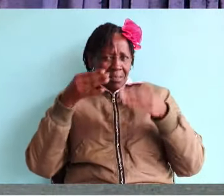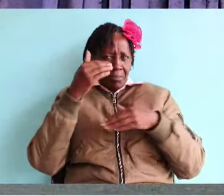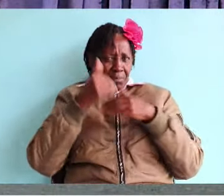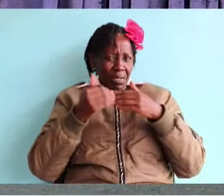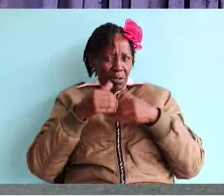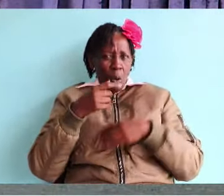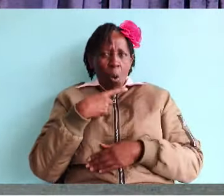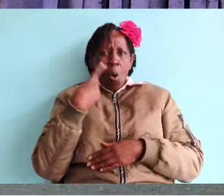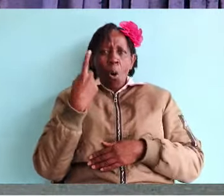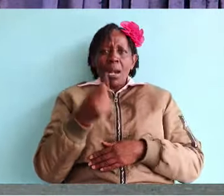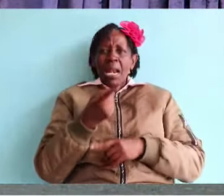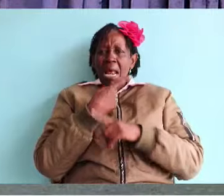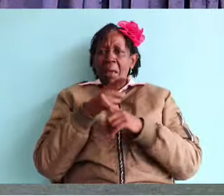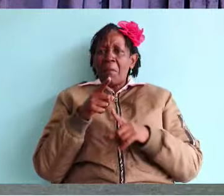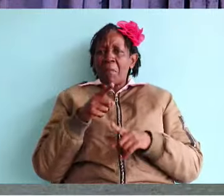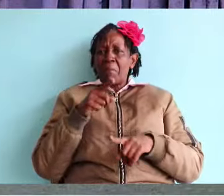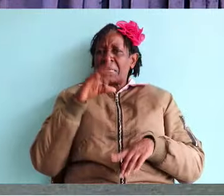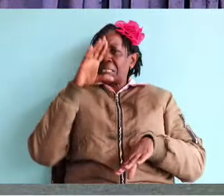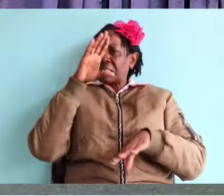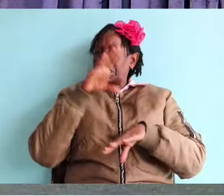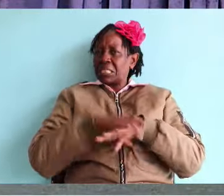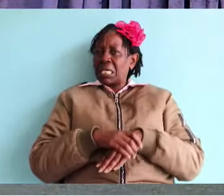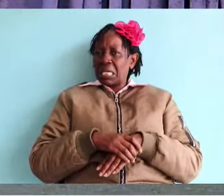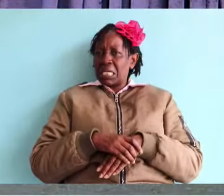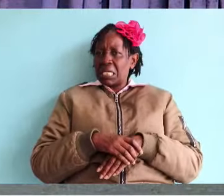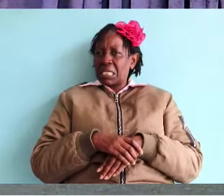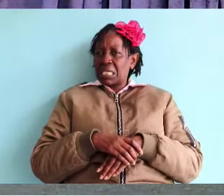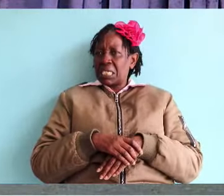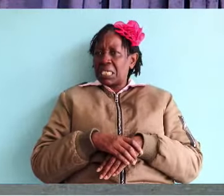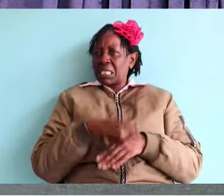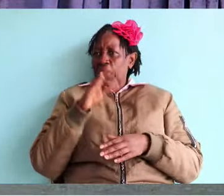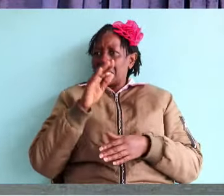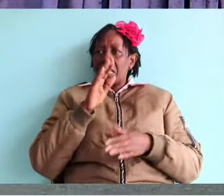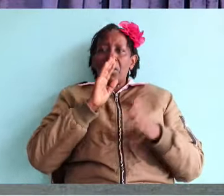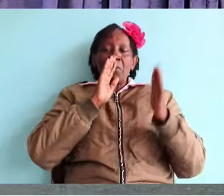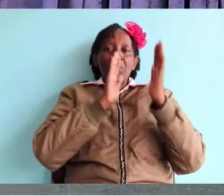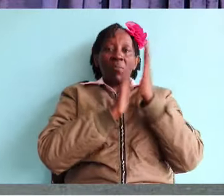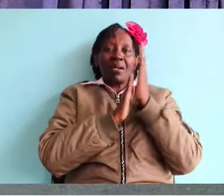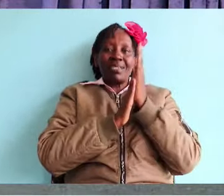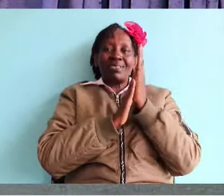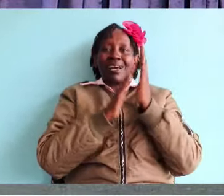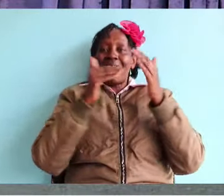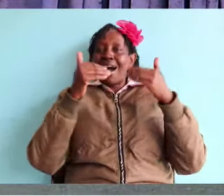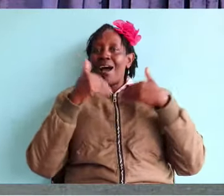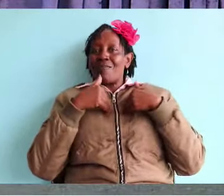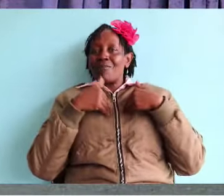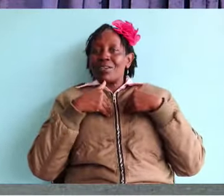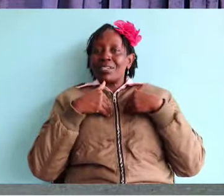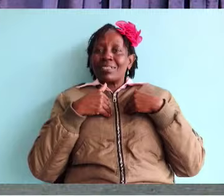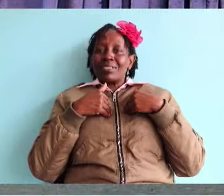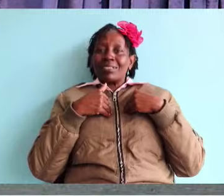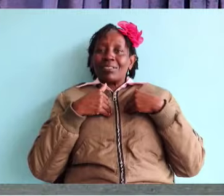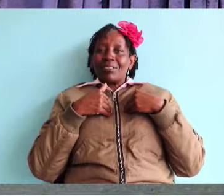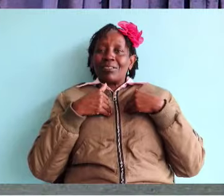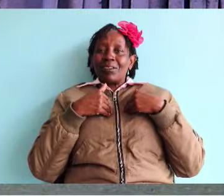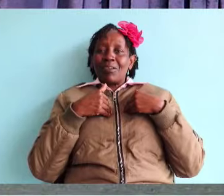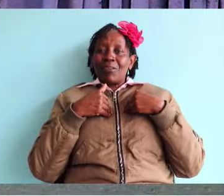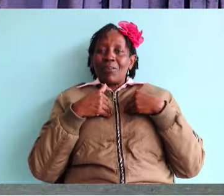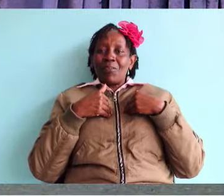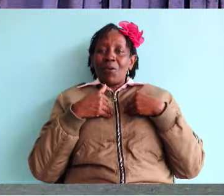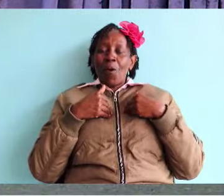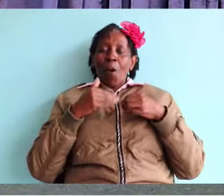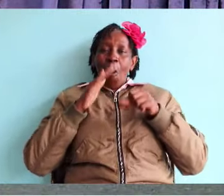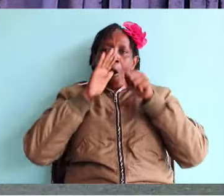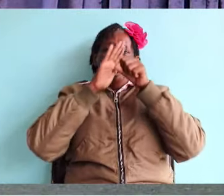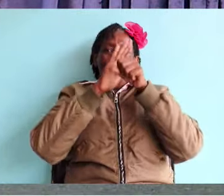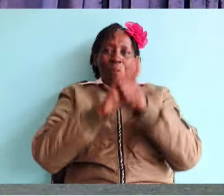going to earn probably the praise of having been able to defeat the Midianites.